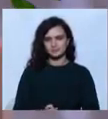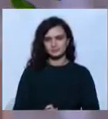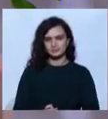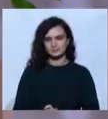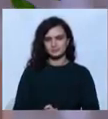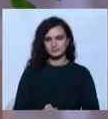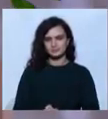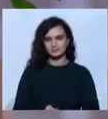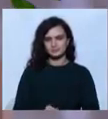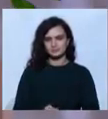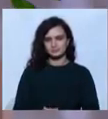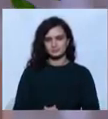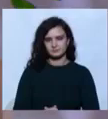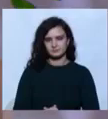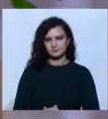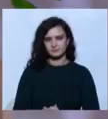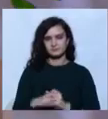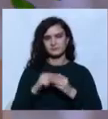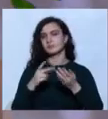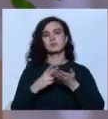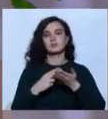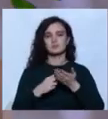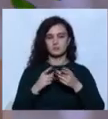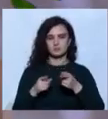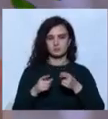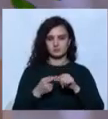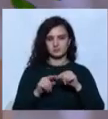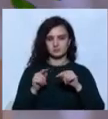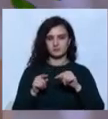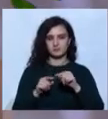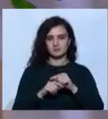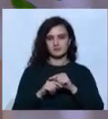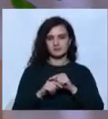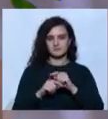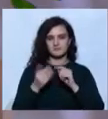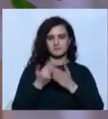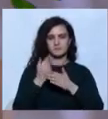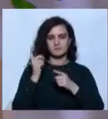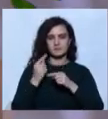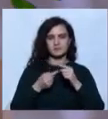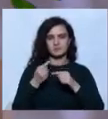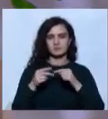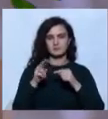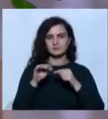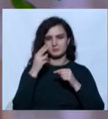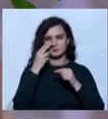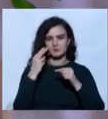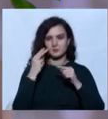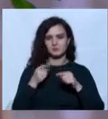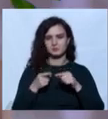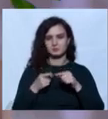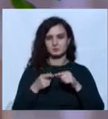Now, specifically this book, though, Treasure Island, its influence on the legend of pirates is